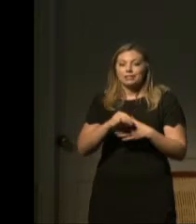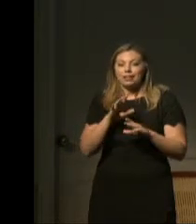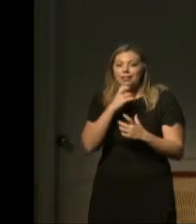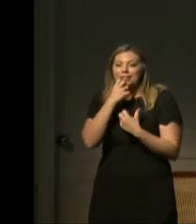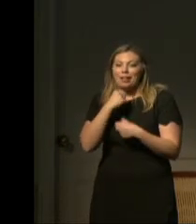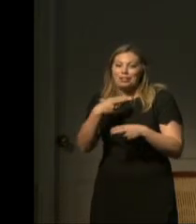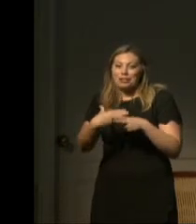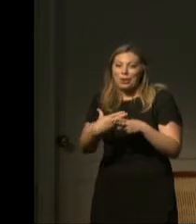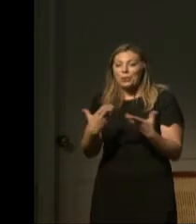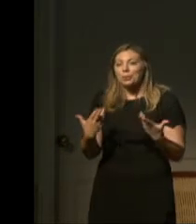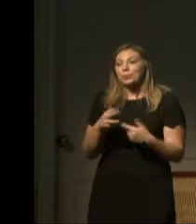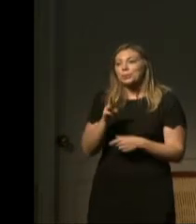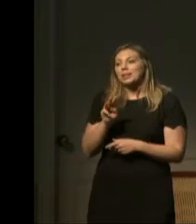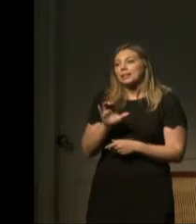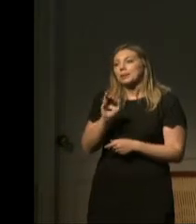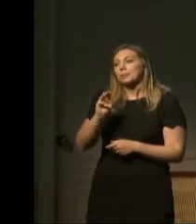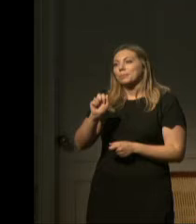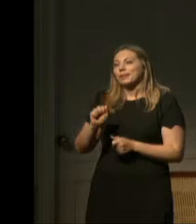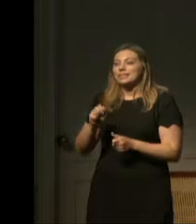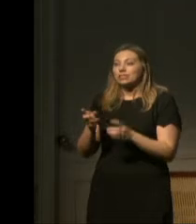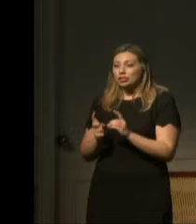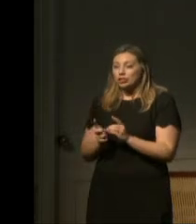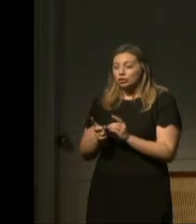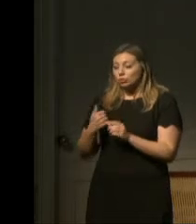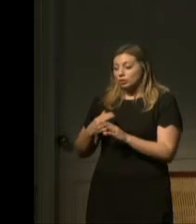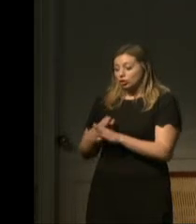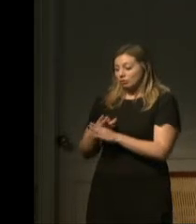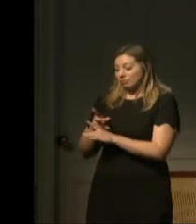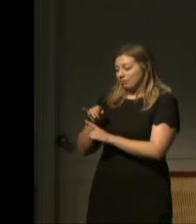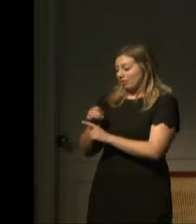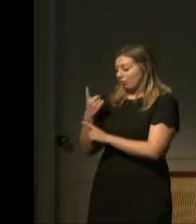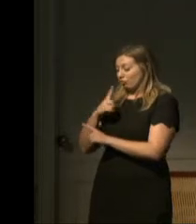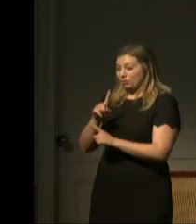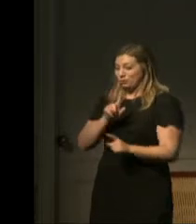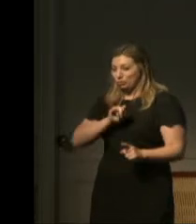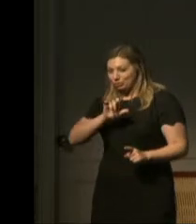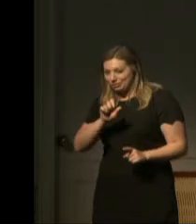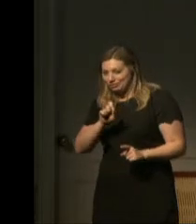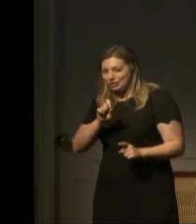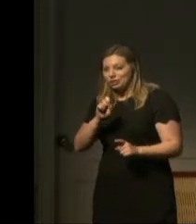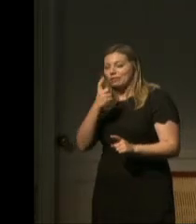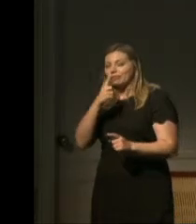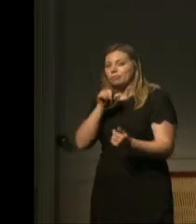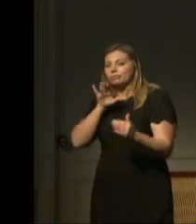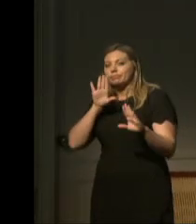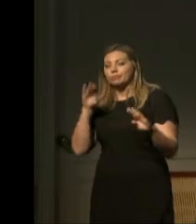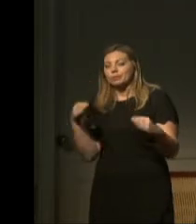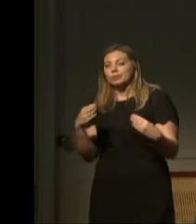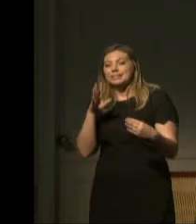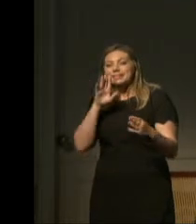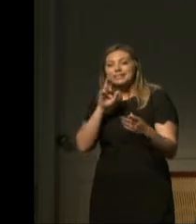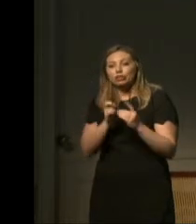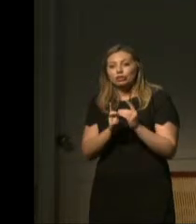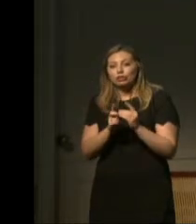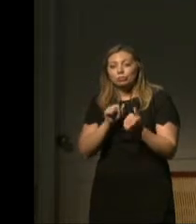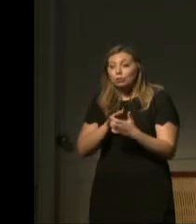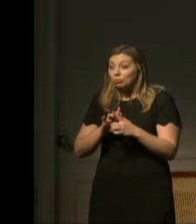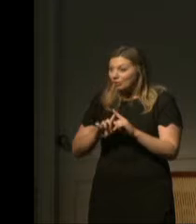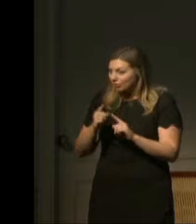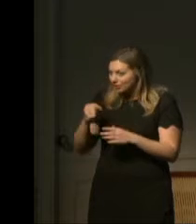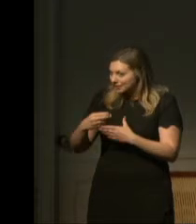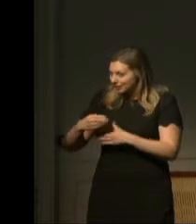collection using digital tools and approaches. For the next few minutes, though, I'd like you to follow me down a rabbit